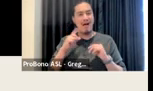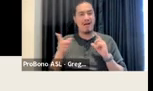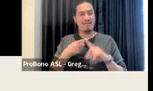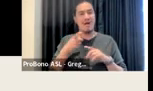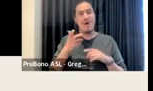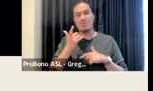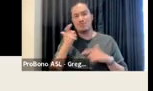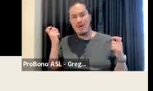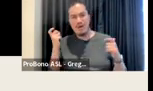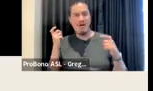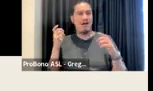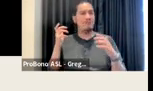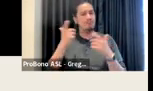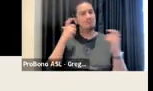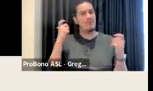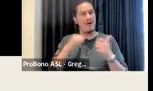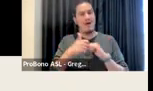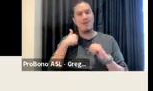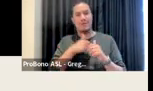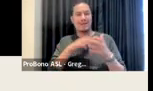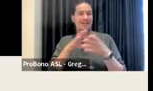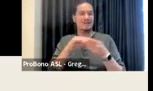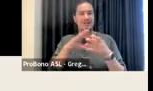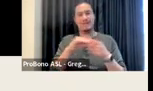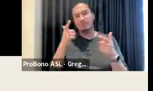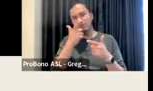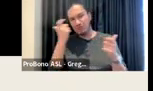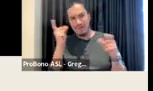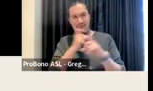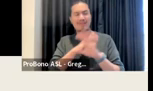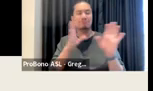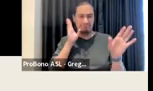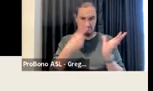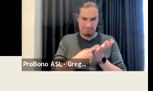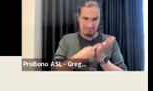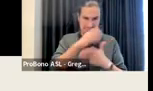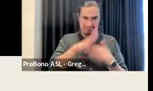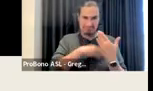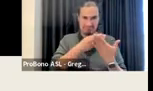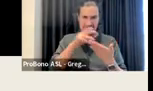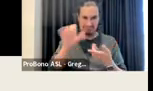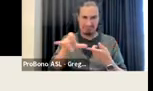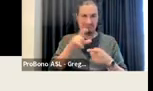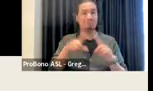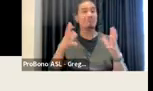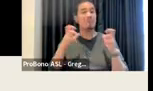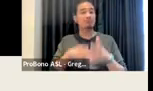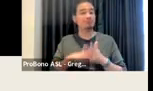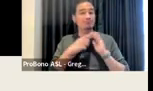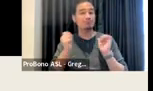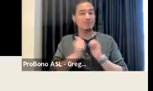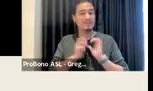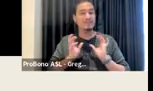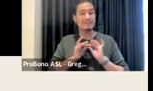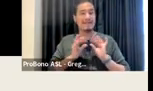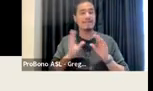Like, trauma is important. Trauma is how we tell stories. Trauma is conflict, blah, blah, blah, which we're going to talk about all of that. But I want to start off just by saying there's a